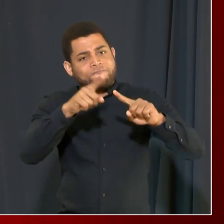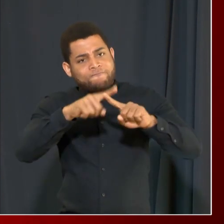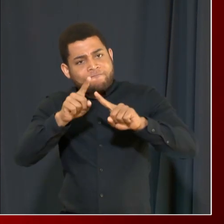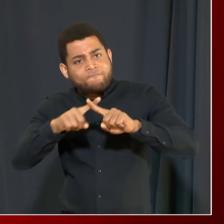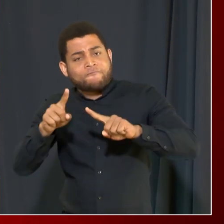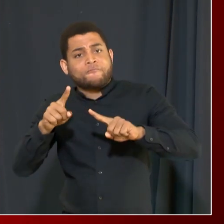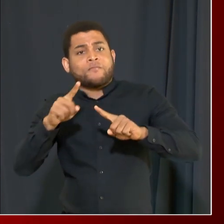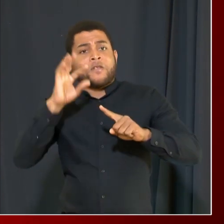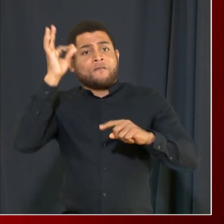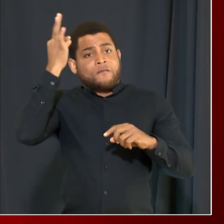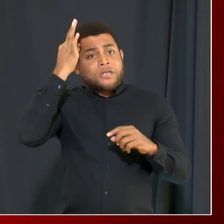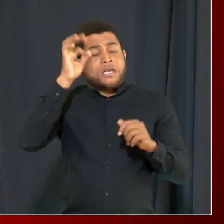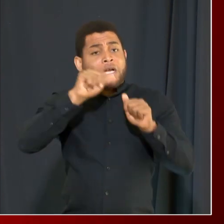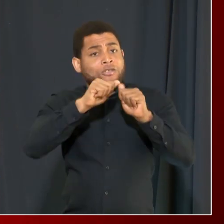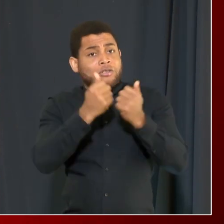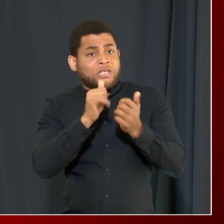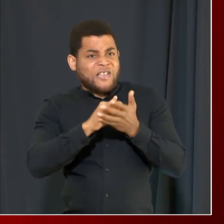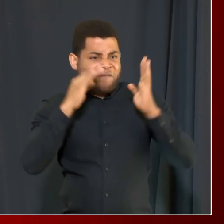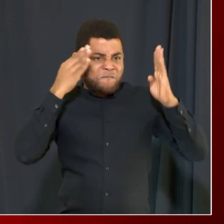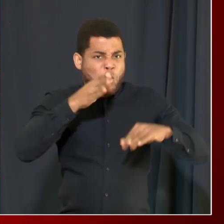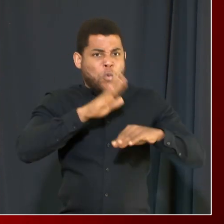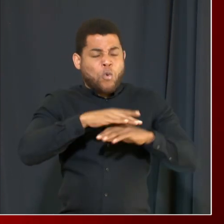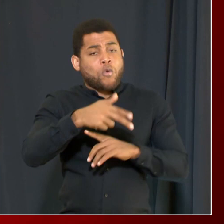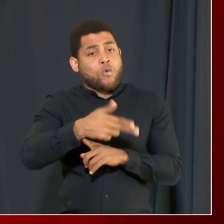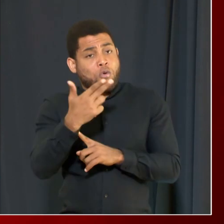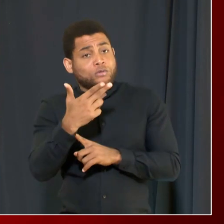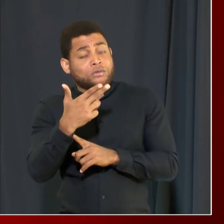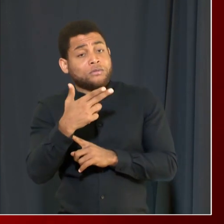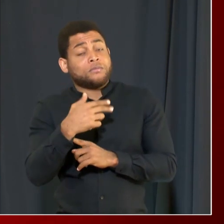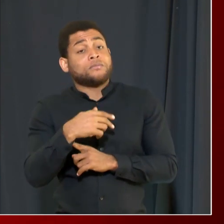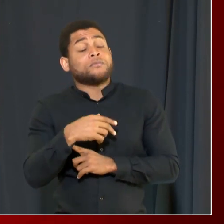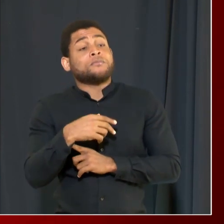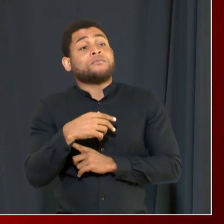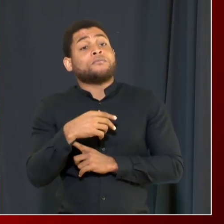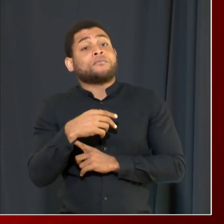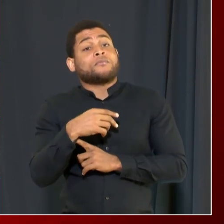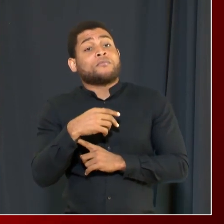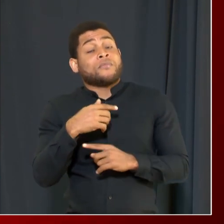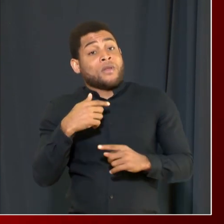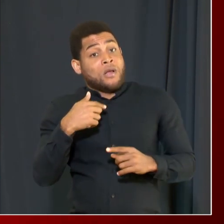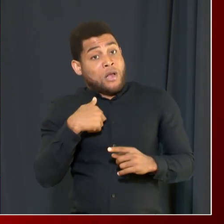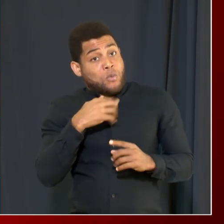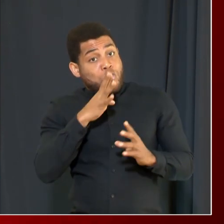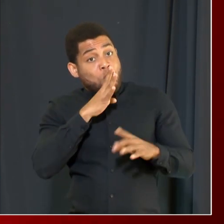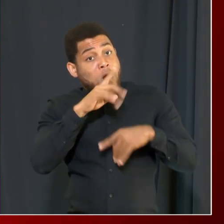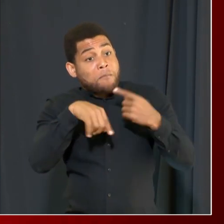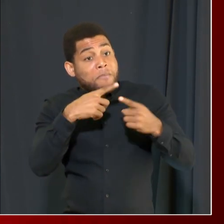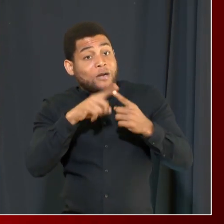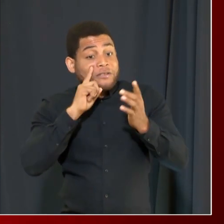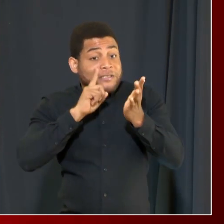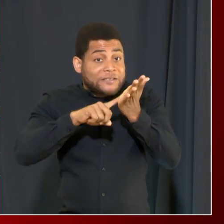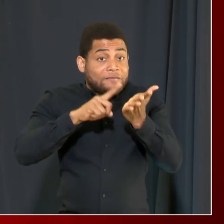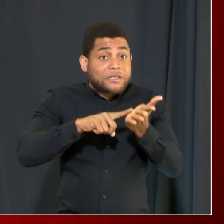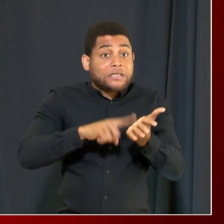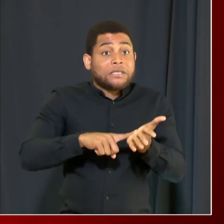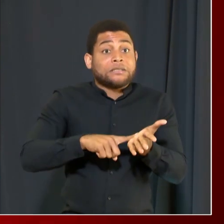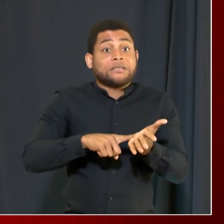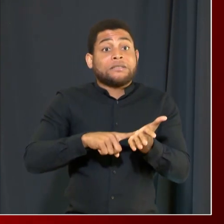agencies that are focused on guns, and a number of our investigations that have